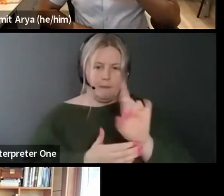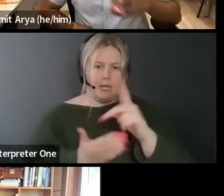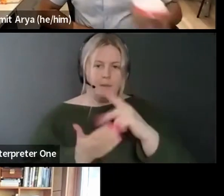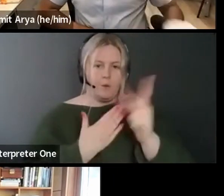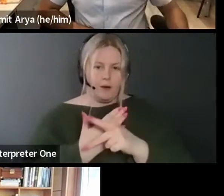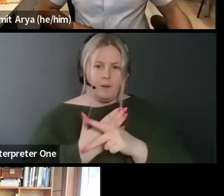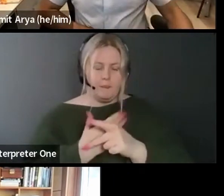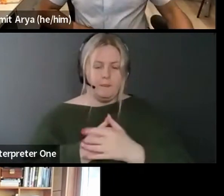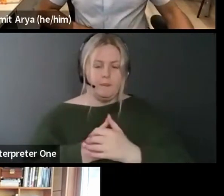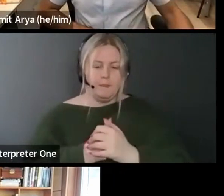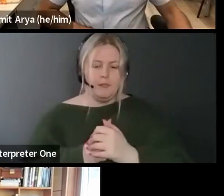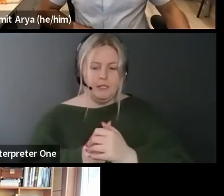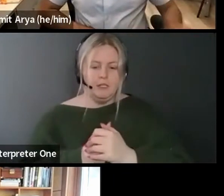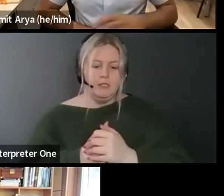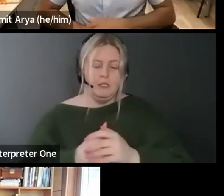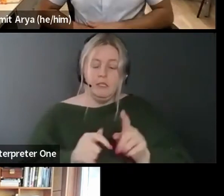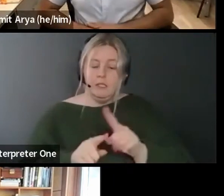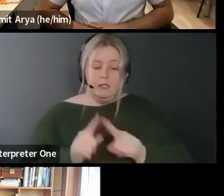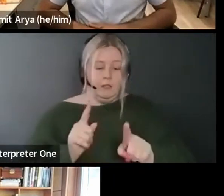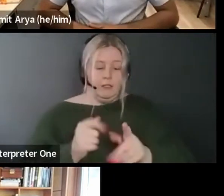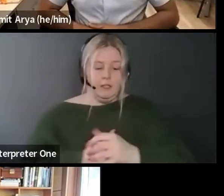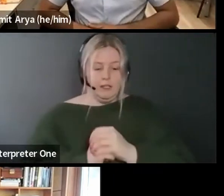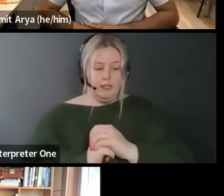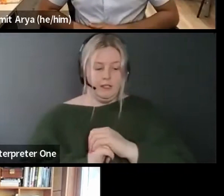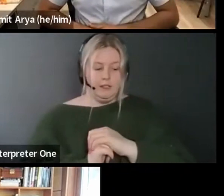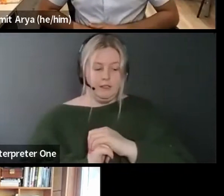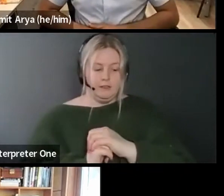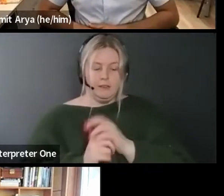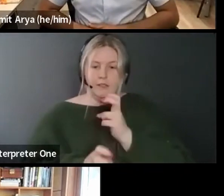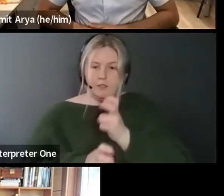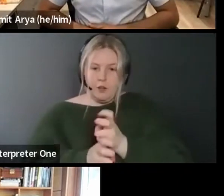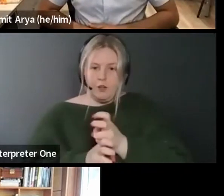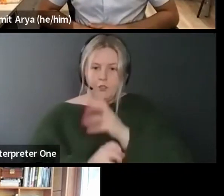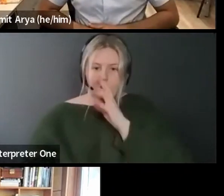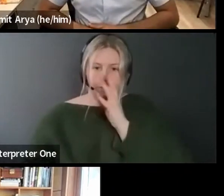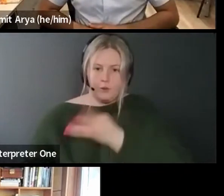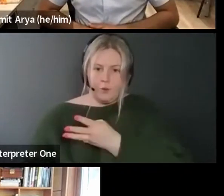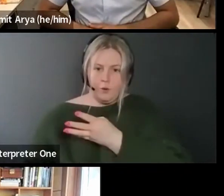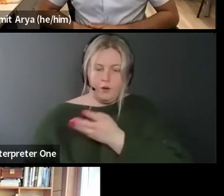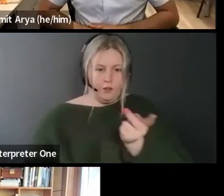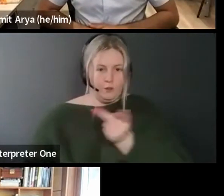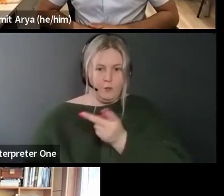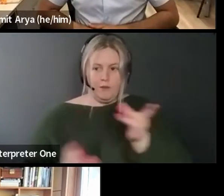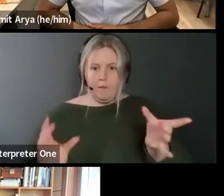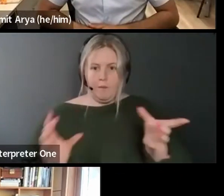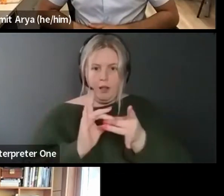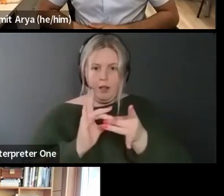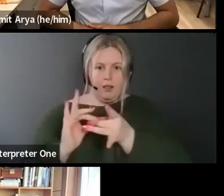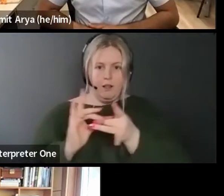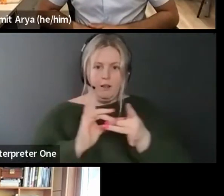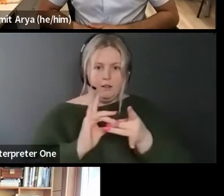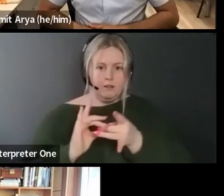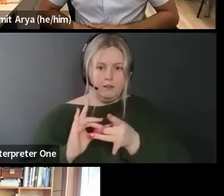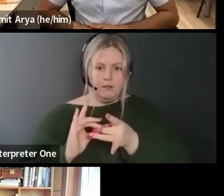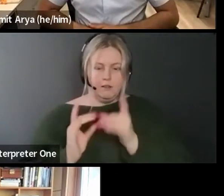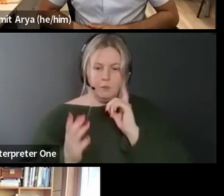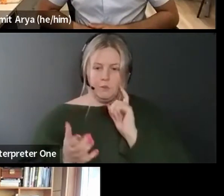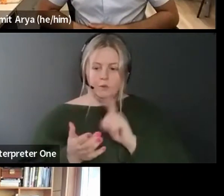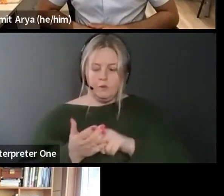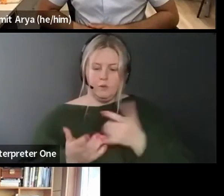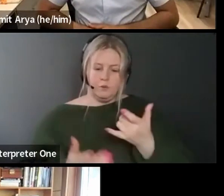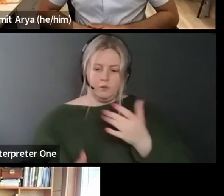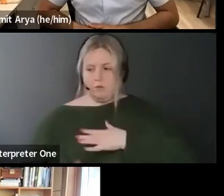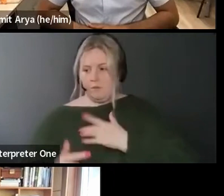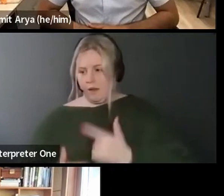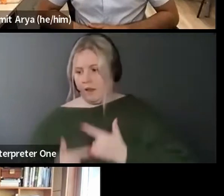that. But it's very hard to ignore the relationship between those things when you realize, well, I have this miserable